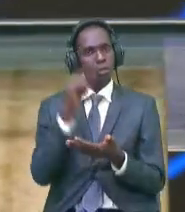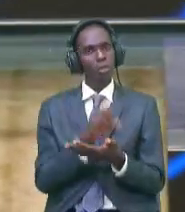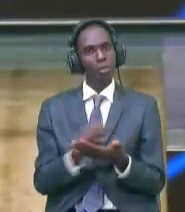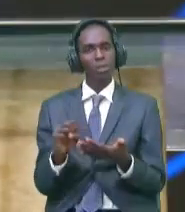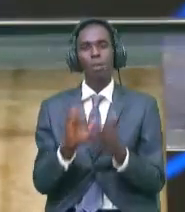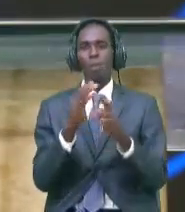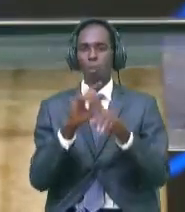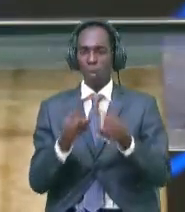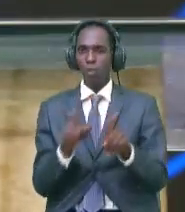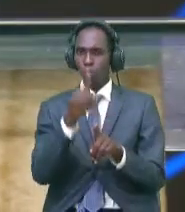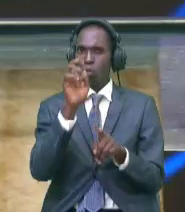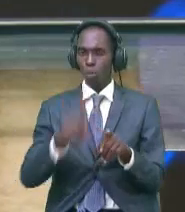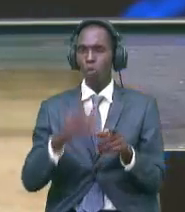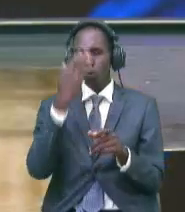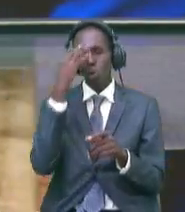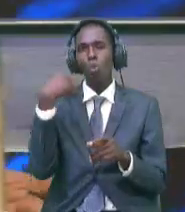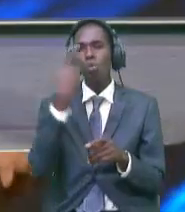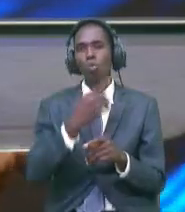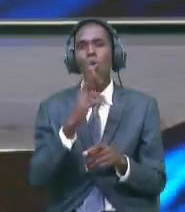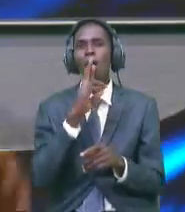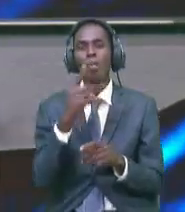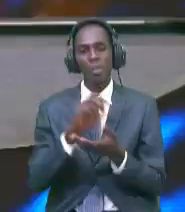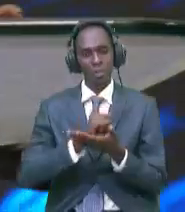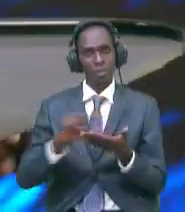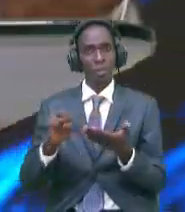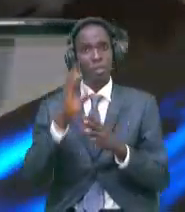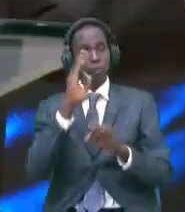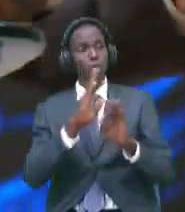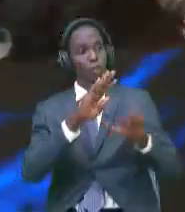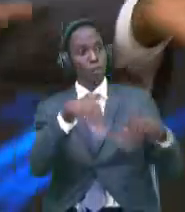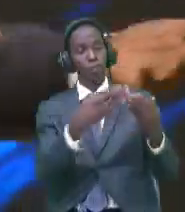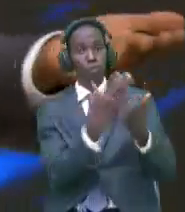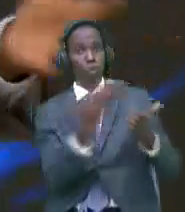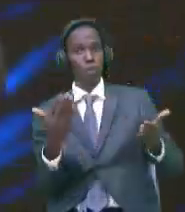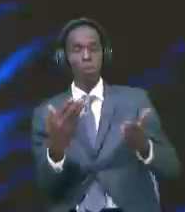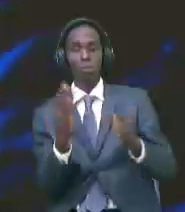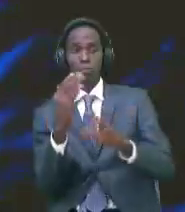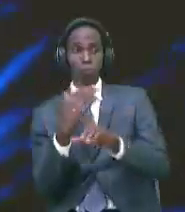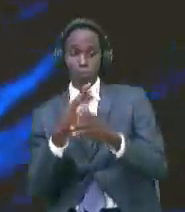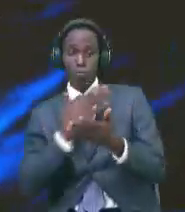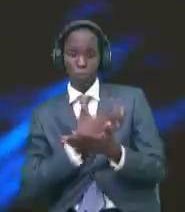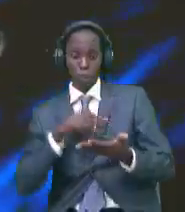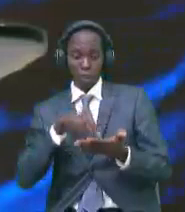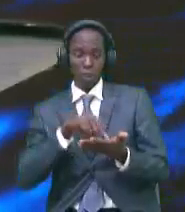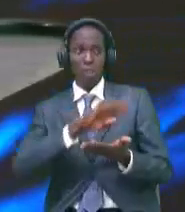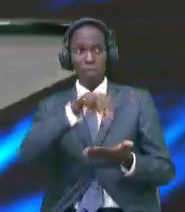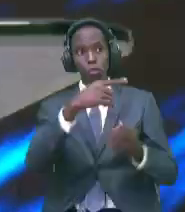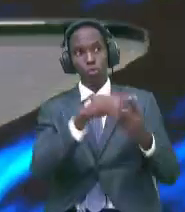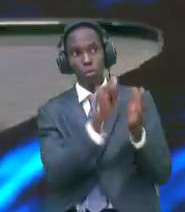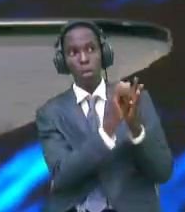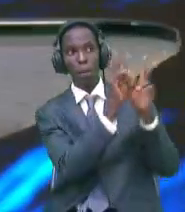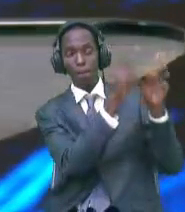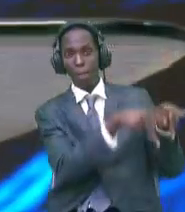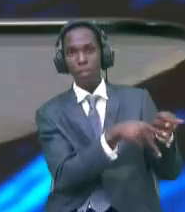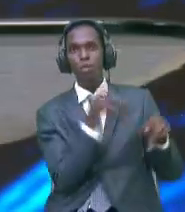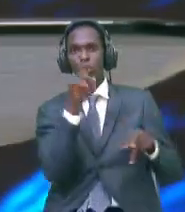the saints are. If you're giving out something and you're told, give it to so and so and give it to such and such, you need